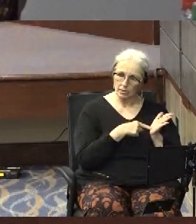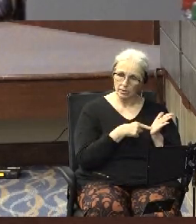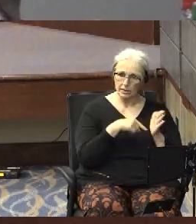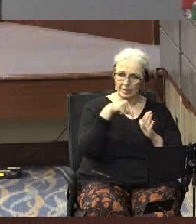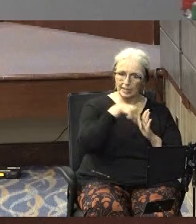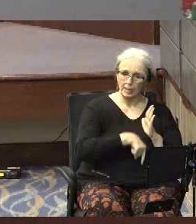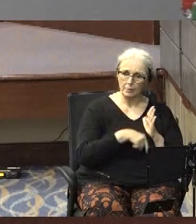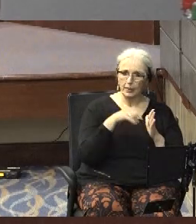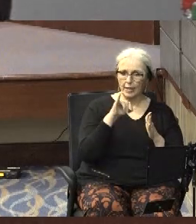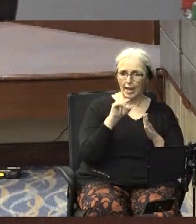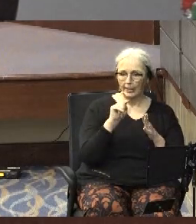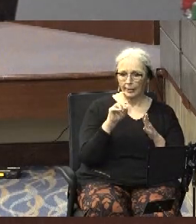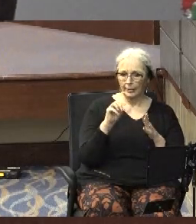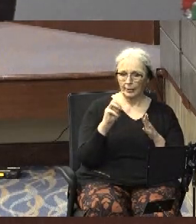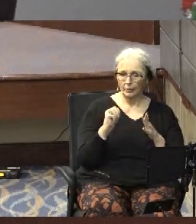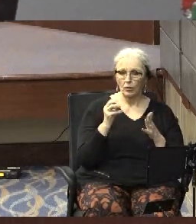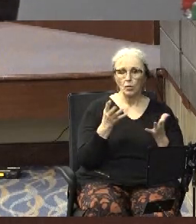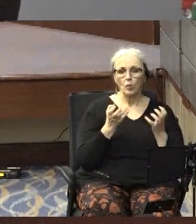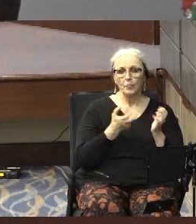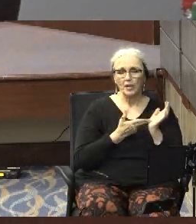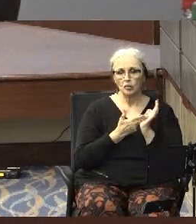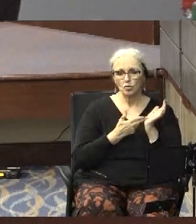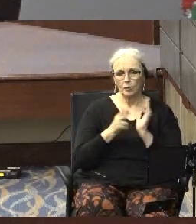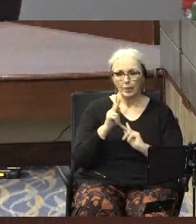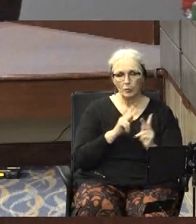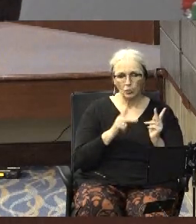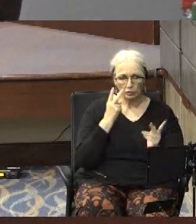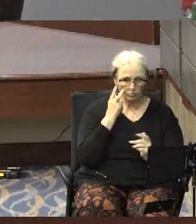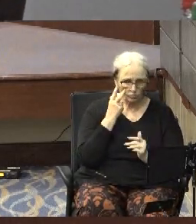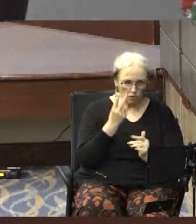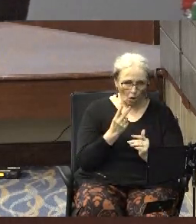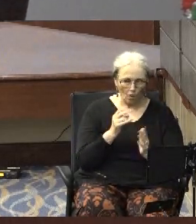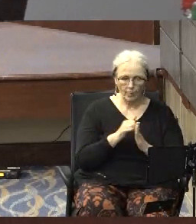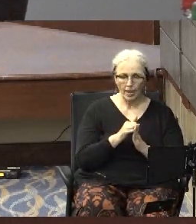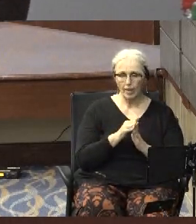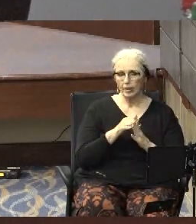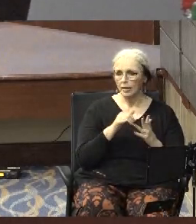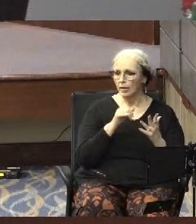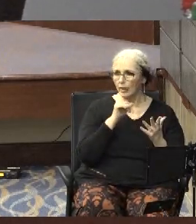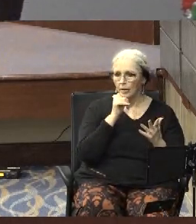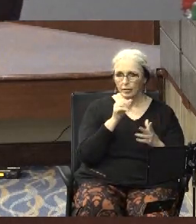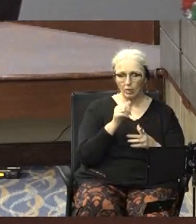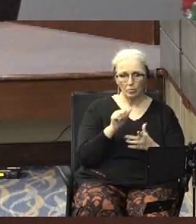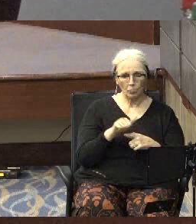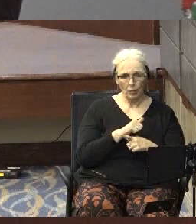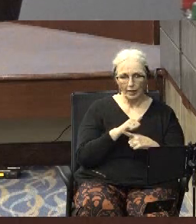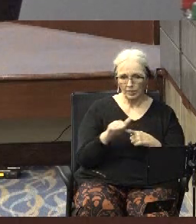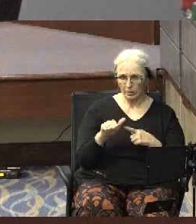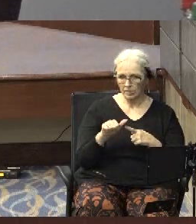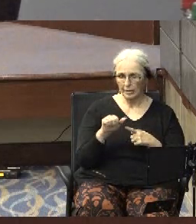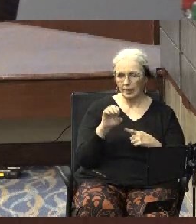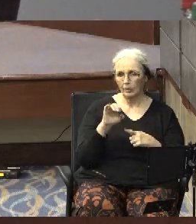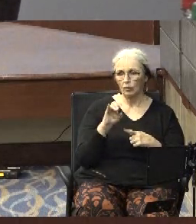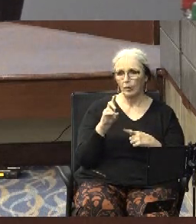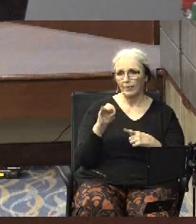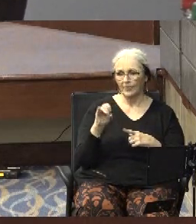item. So I want to make sure that folks saw it, because I don't make it a practice to bring your ratifications.